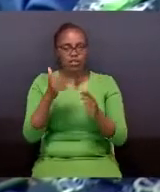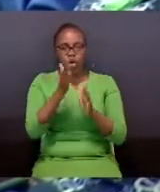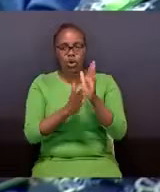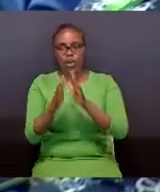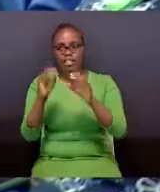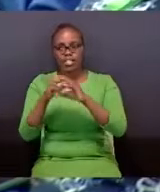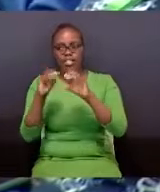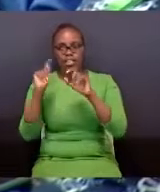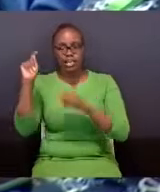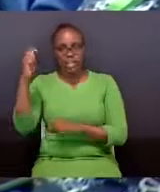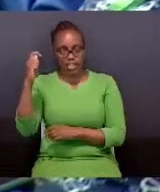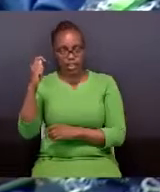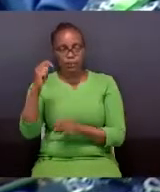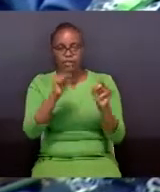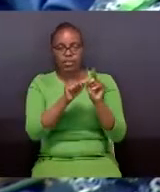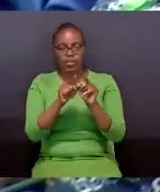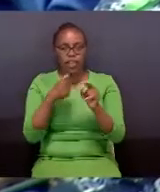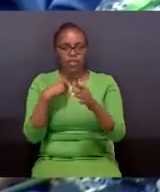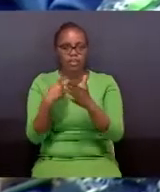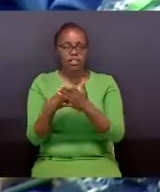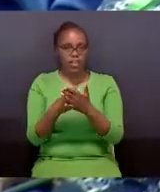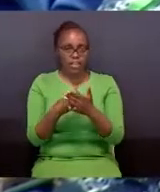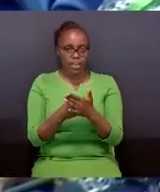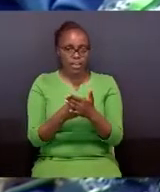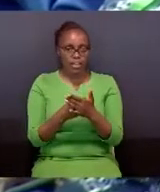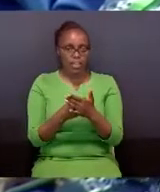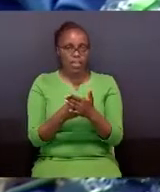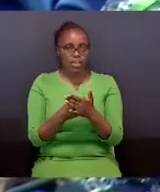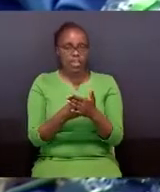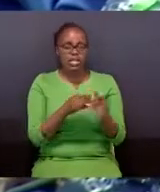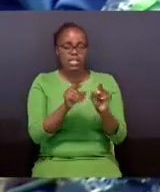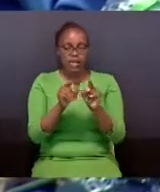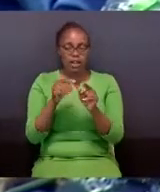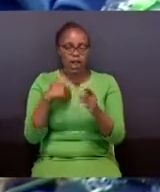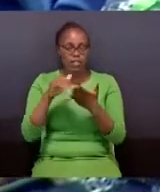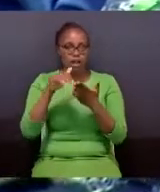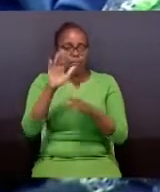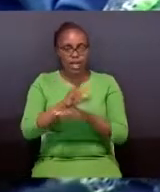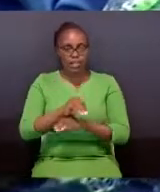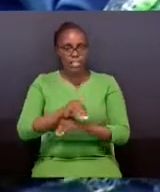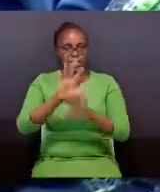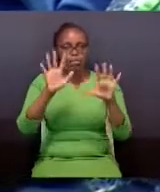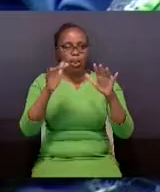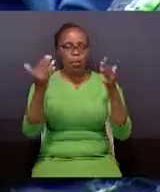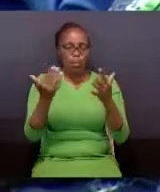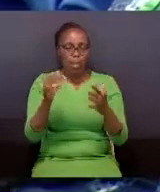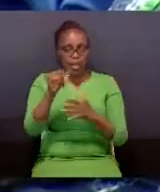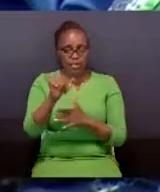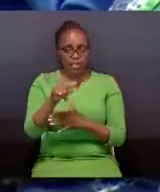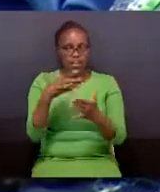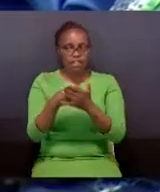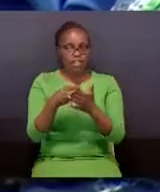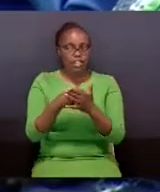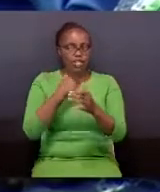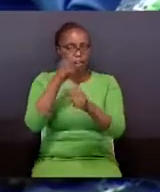Kenya? For the climate finance, there has not been more transparency on where these climate finance are